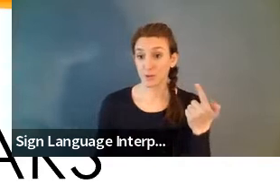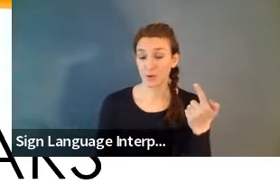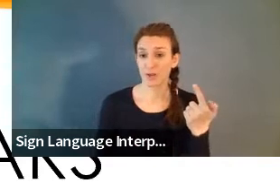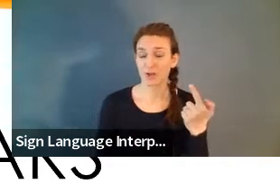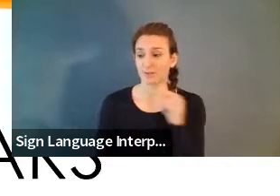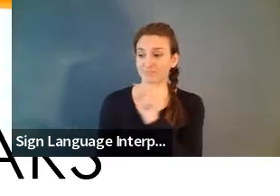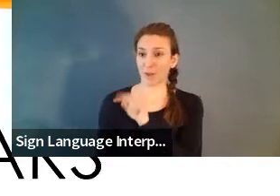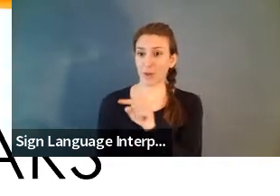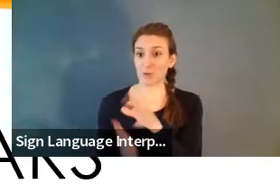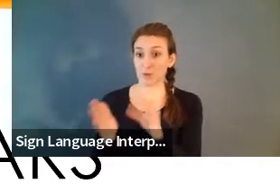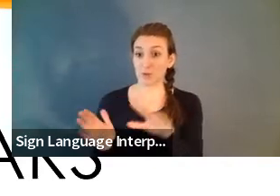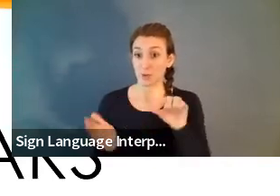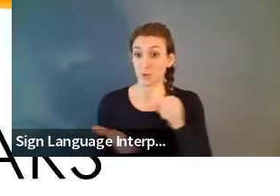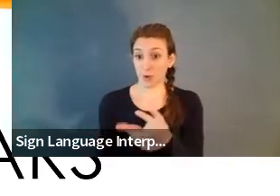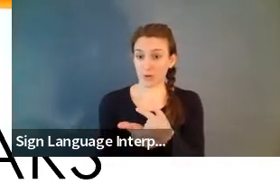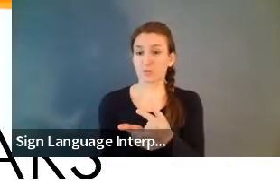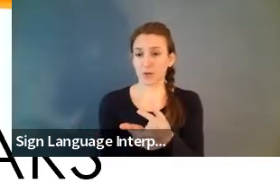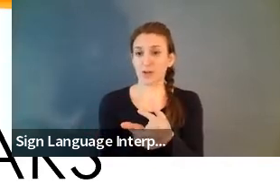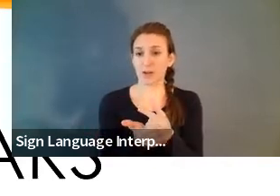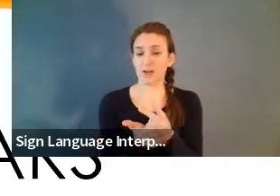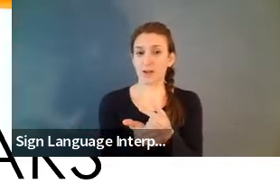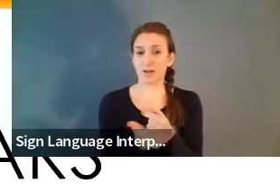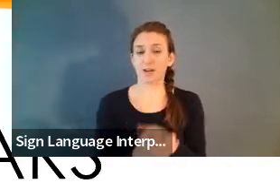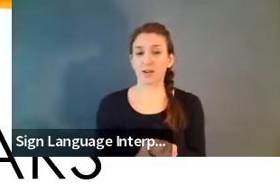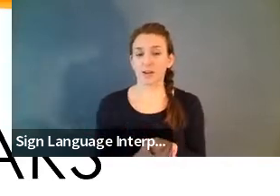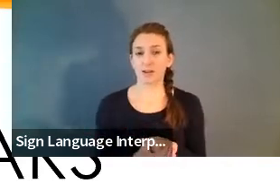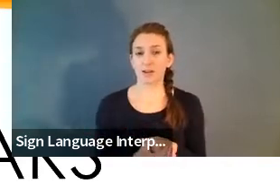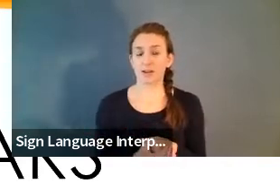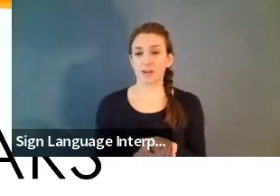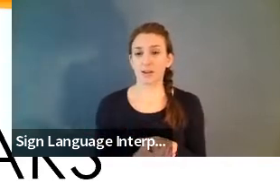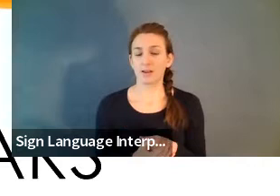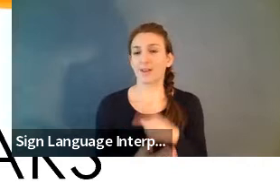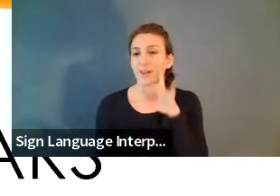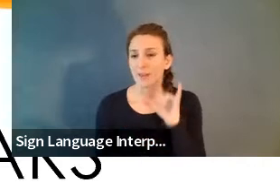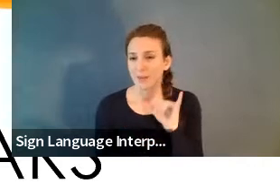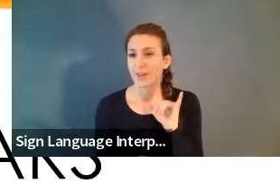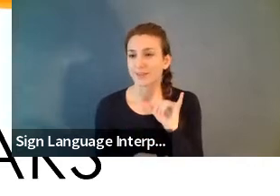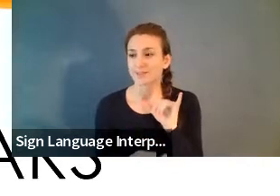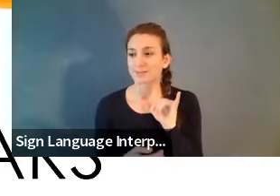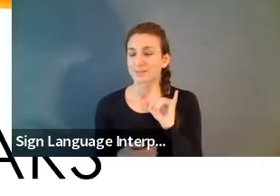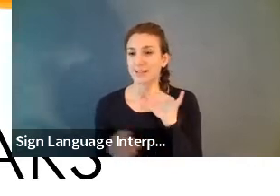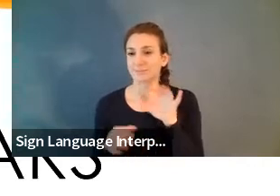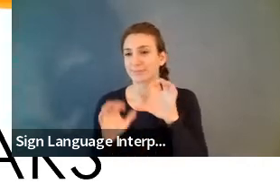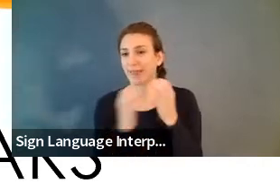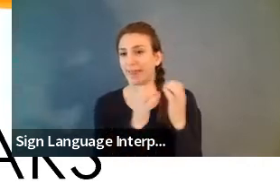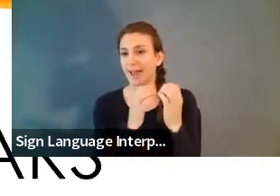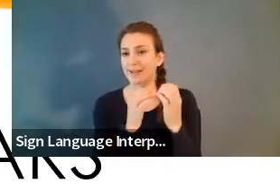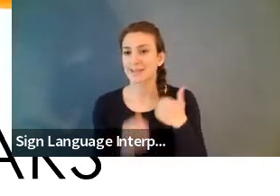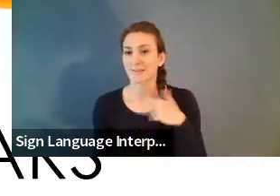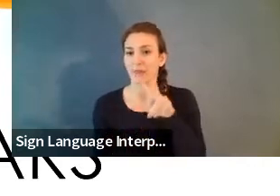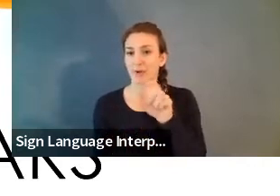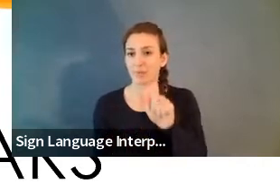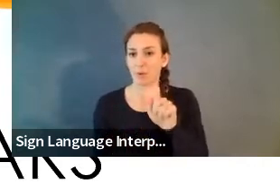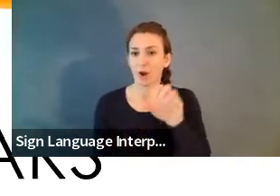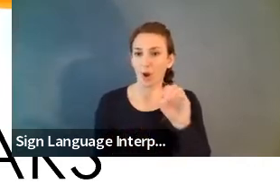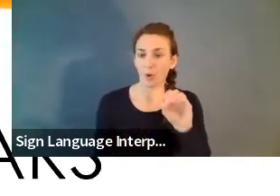Law Scholars. What this means is that they completed the required courses with a 3.0 or above. In spring, we had 18 individuals,